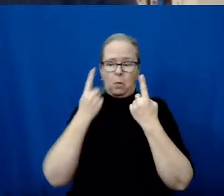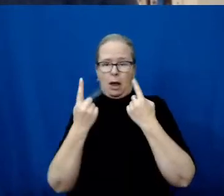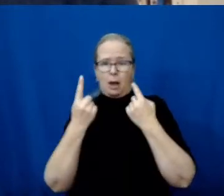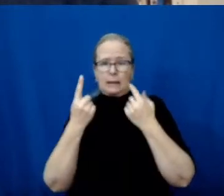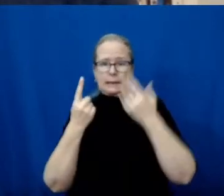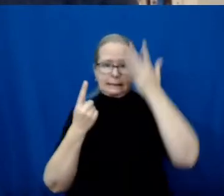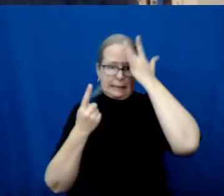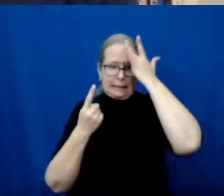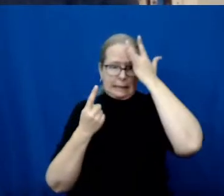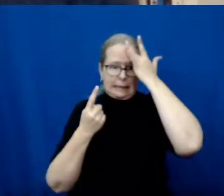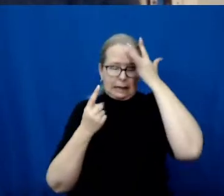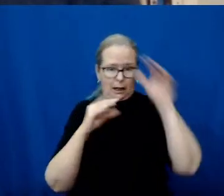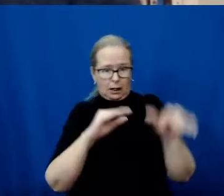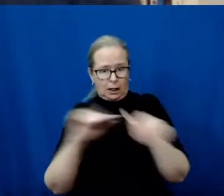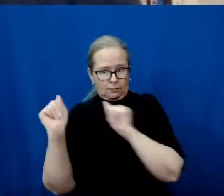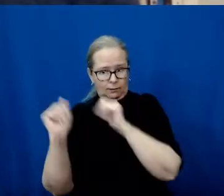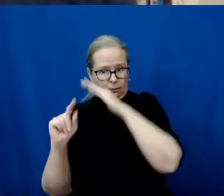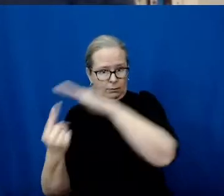going through this with your kids.